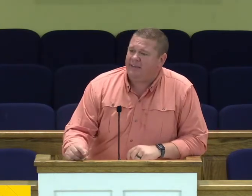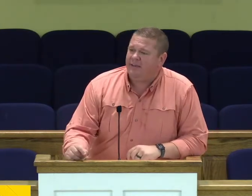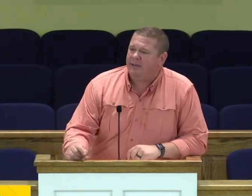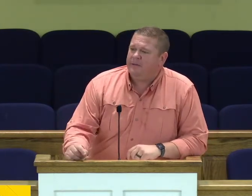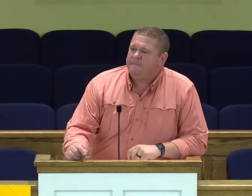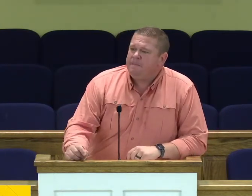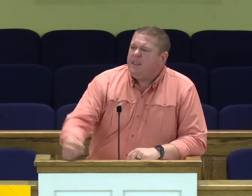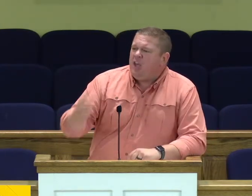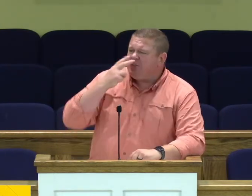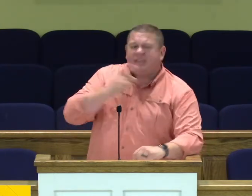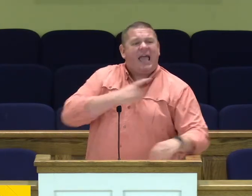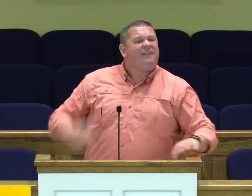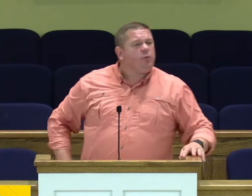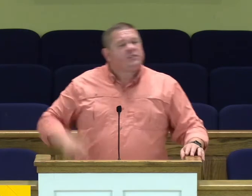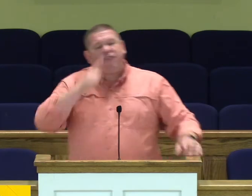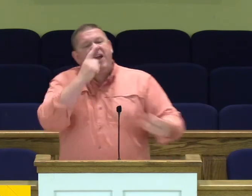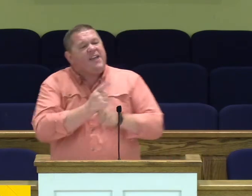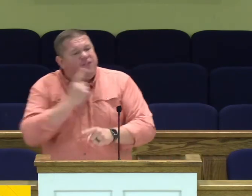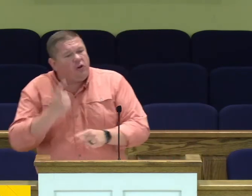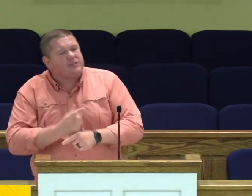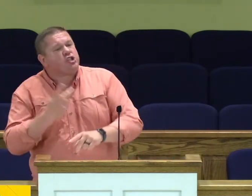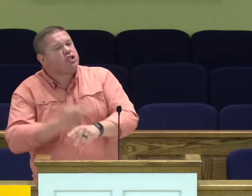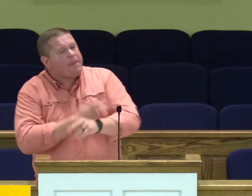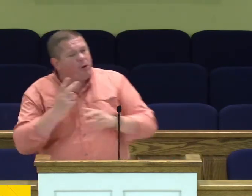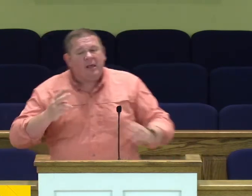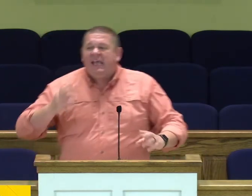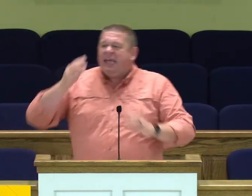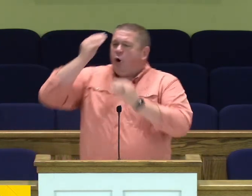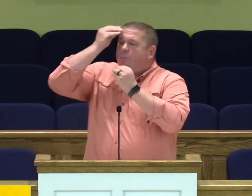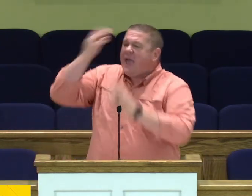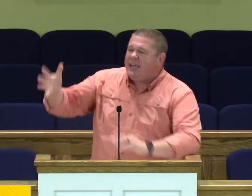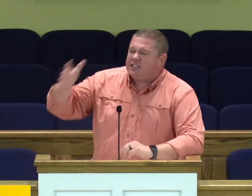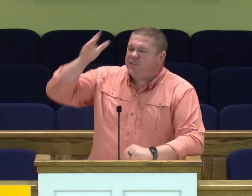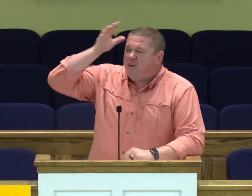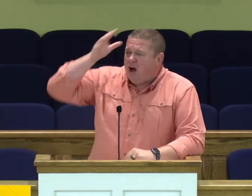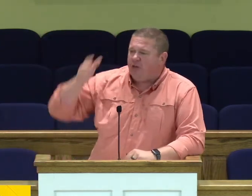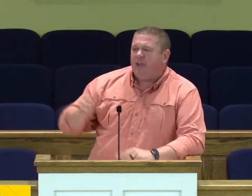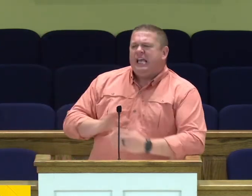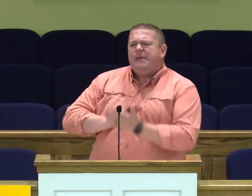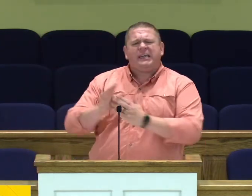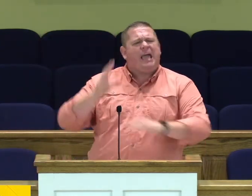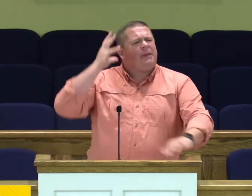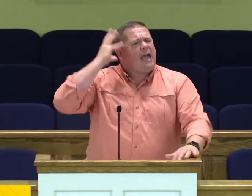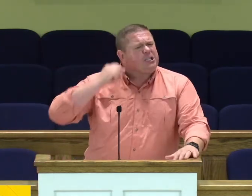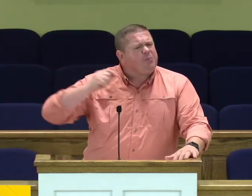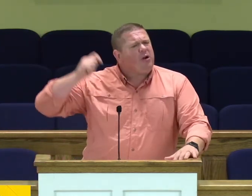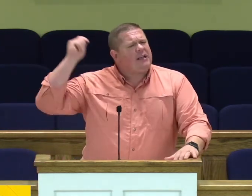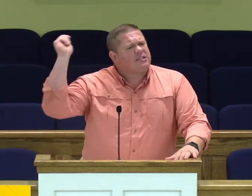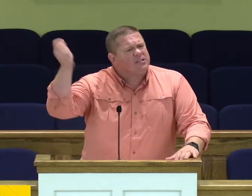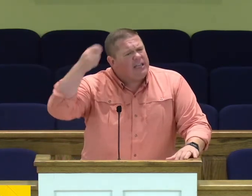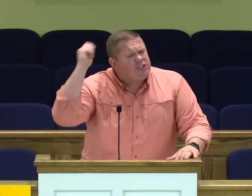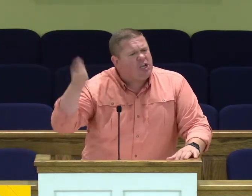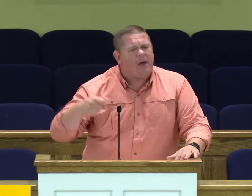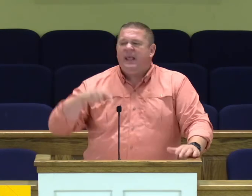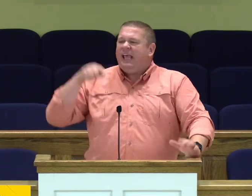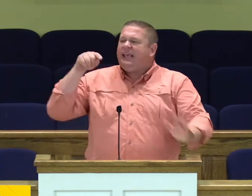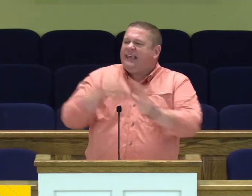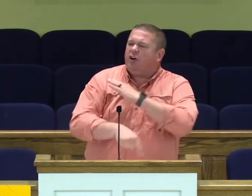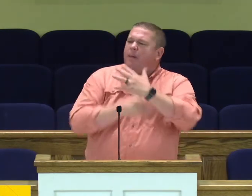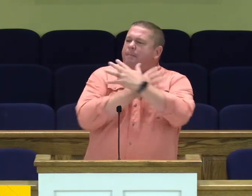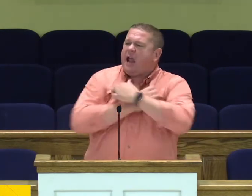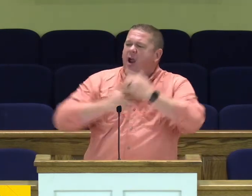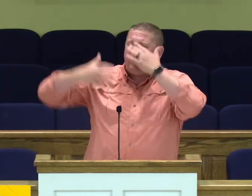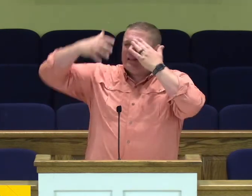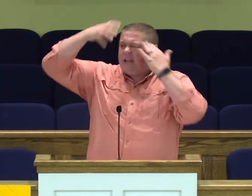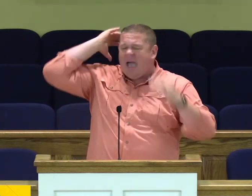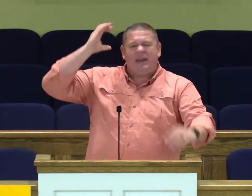that. You see, David was faithful as a shepherd. He obeyed his father. He became an expert as a slingshot. He killed